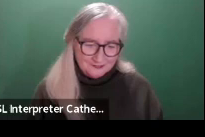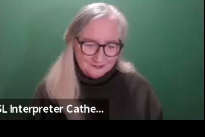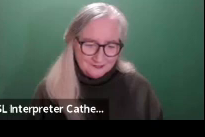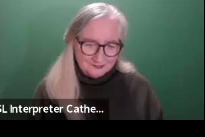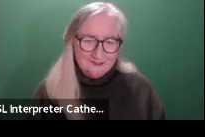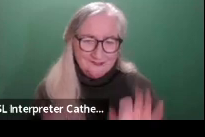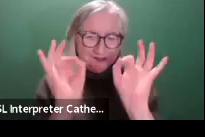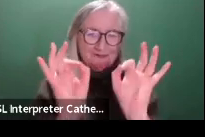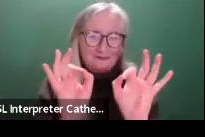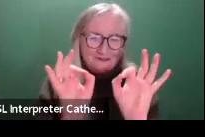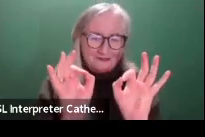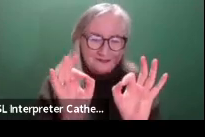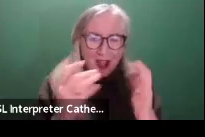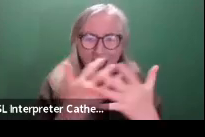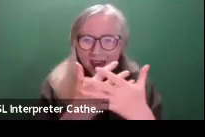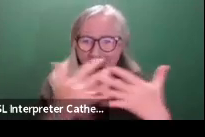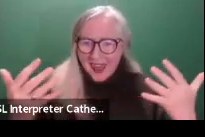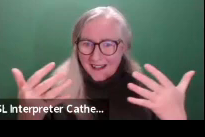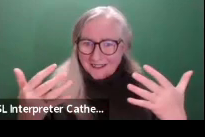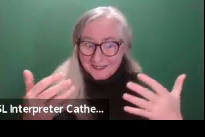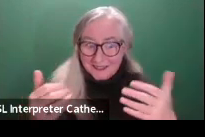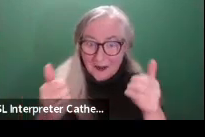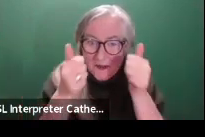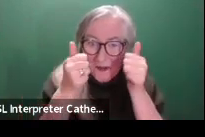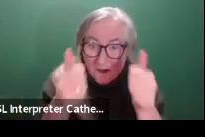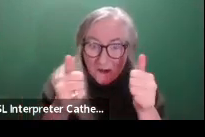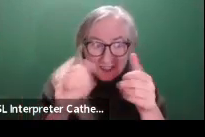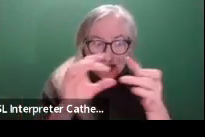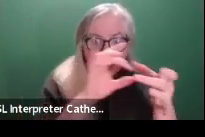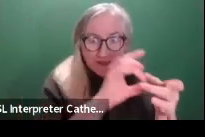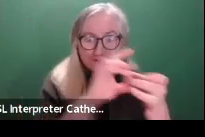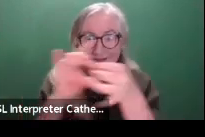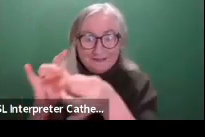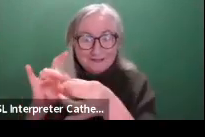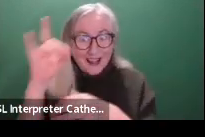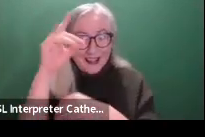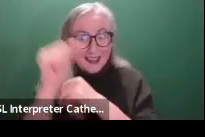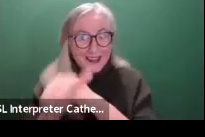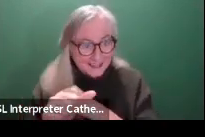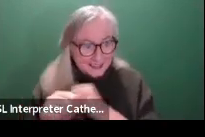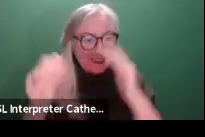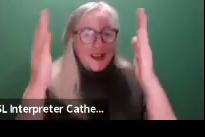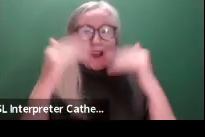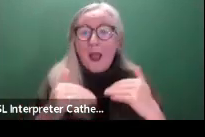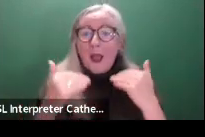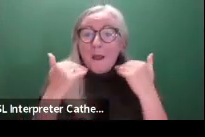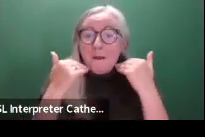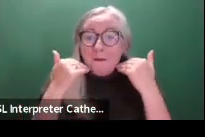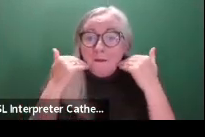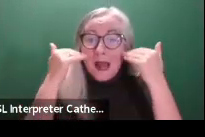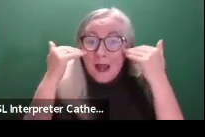Lovely. Yeah, lots of good associations with holiday. How about menopause?